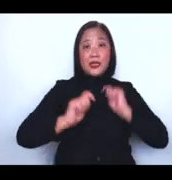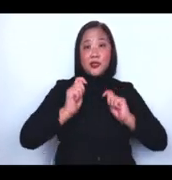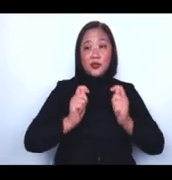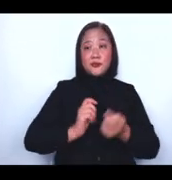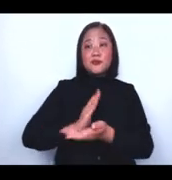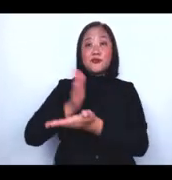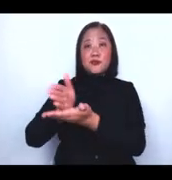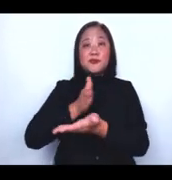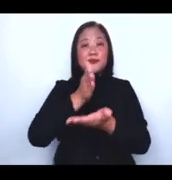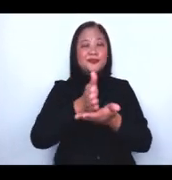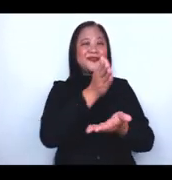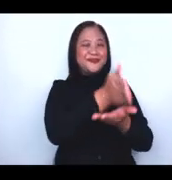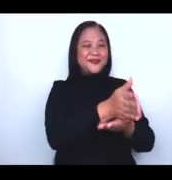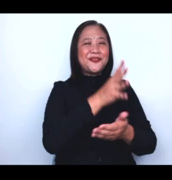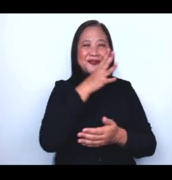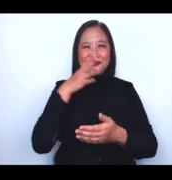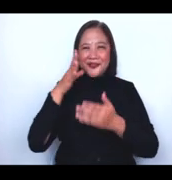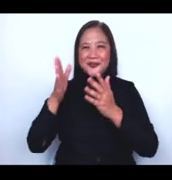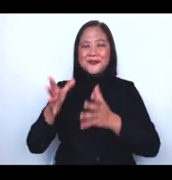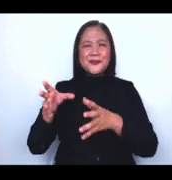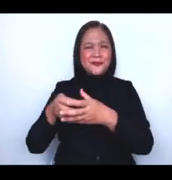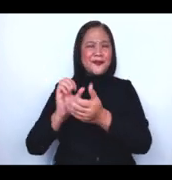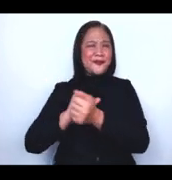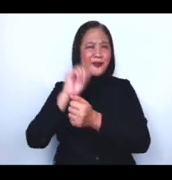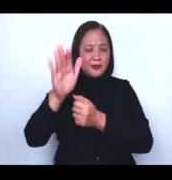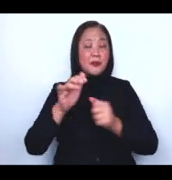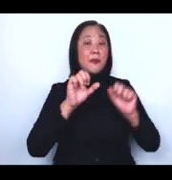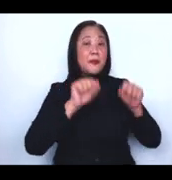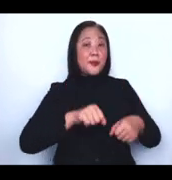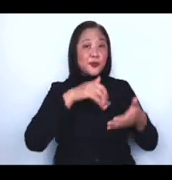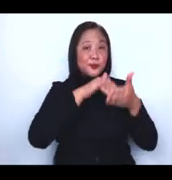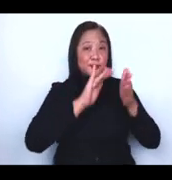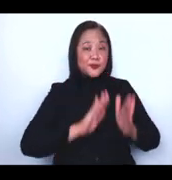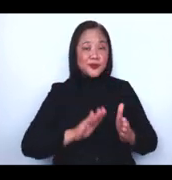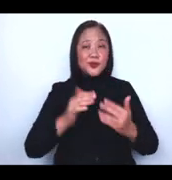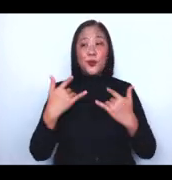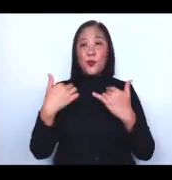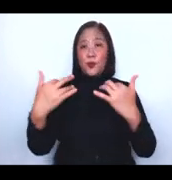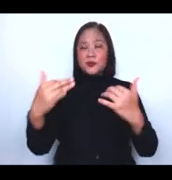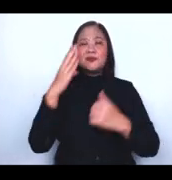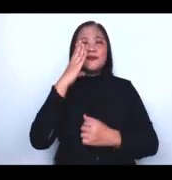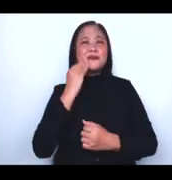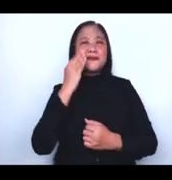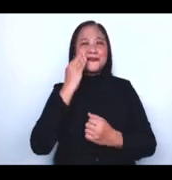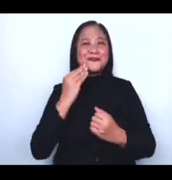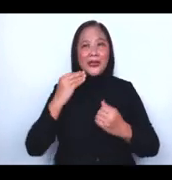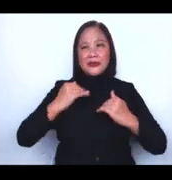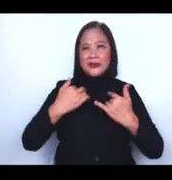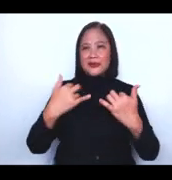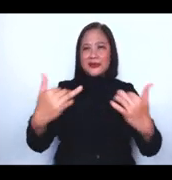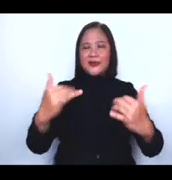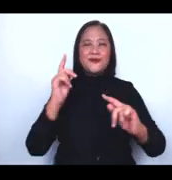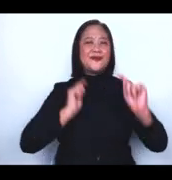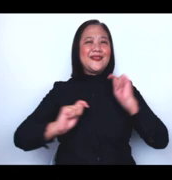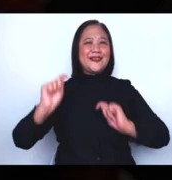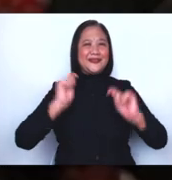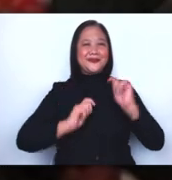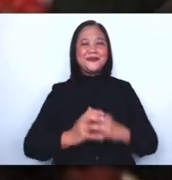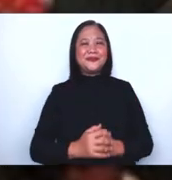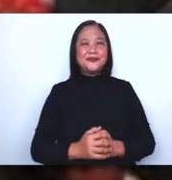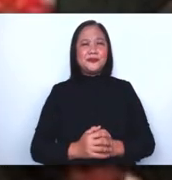bringing theater to the countryside, Guerrero made it possible for students and audiences to experience live